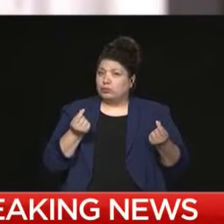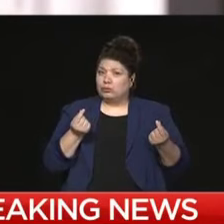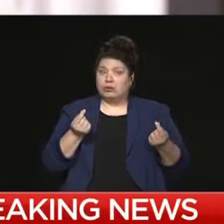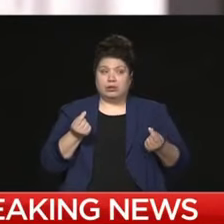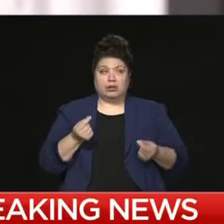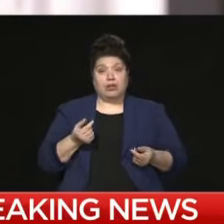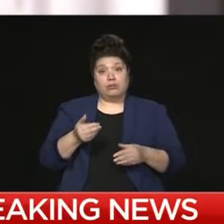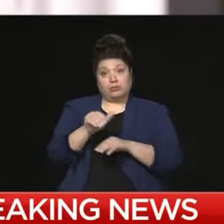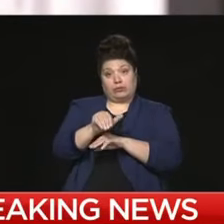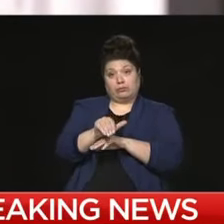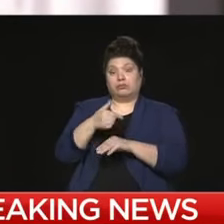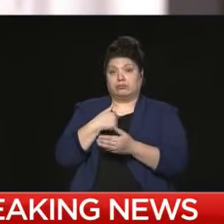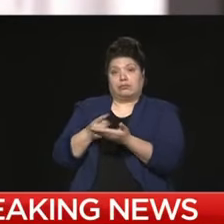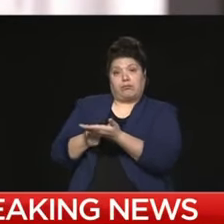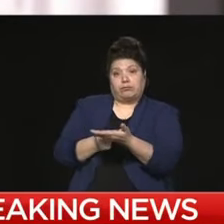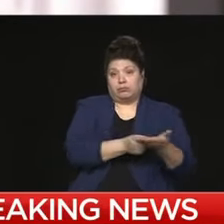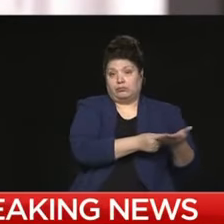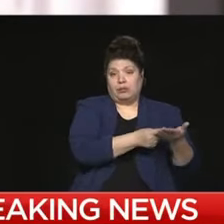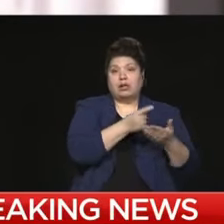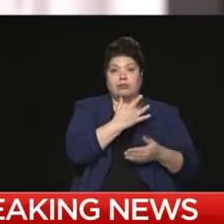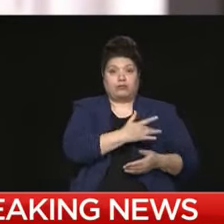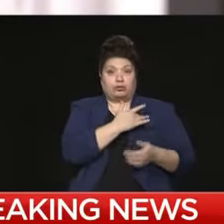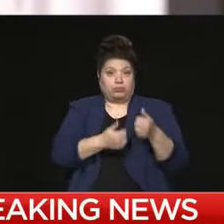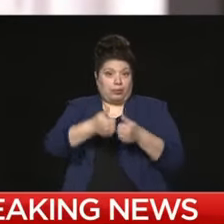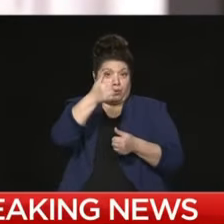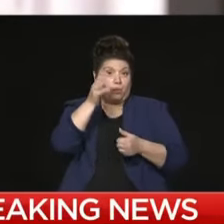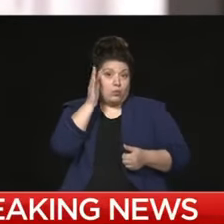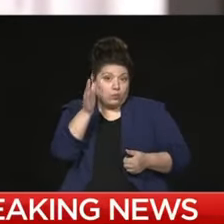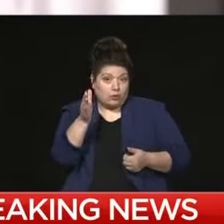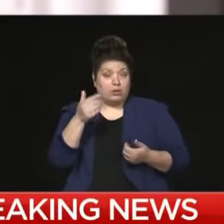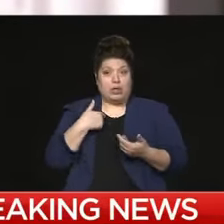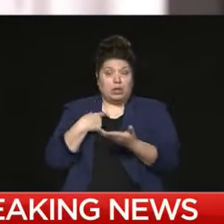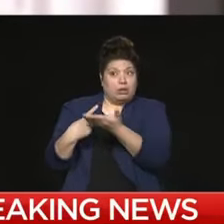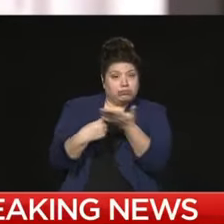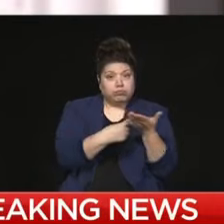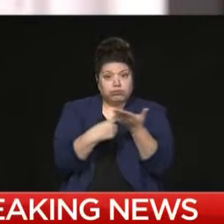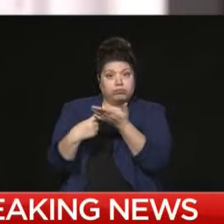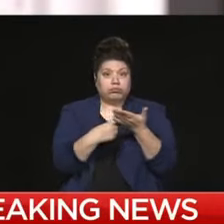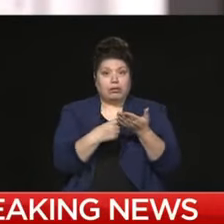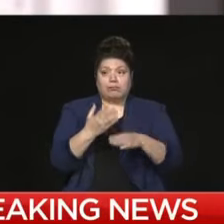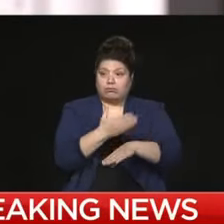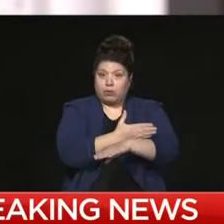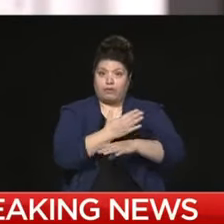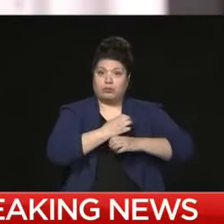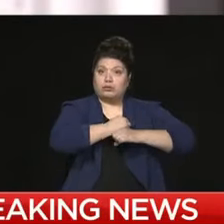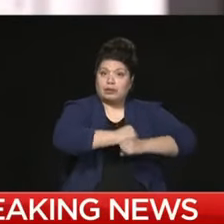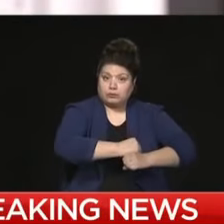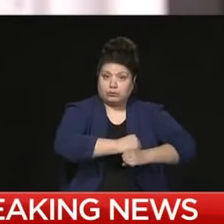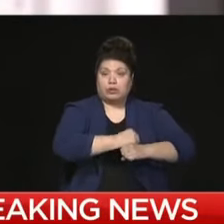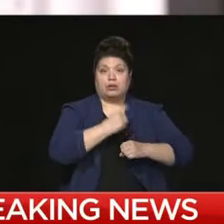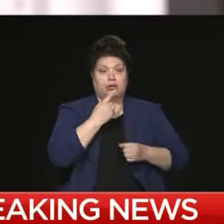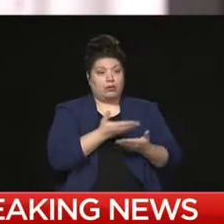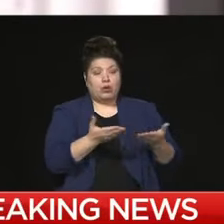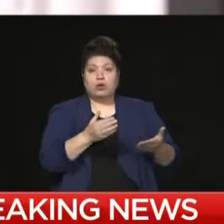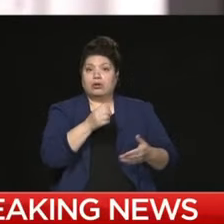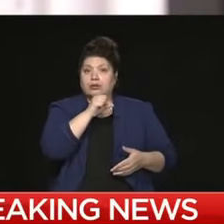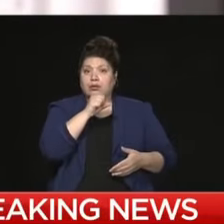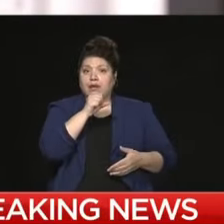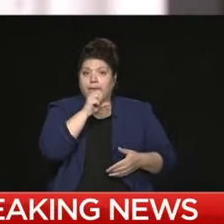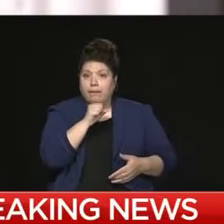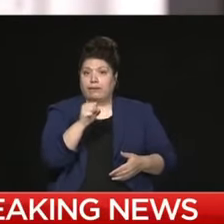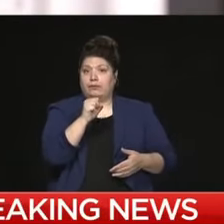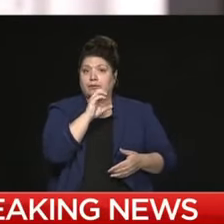will be speaking with the premiers, and we will be talking directly about how to ensure better protection for our elders in long-term